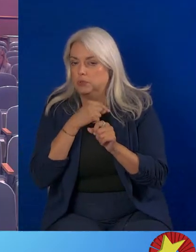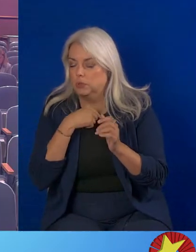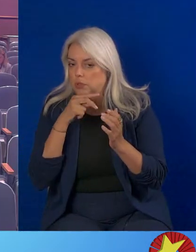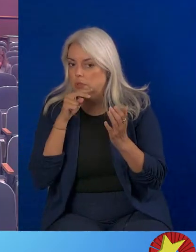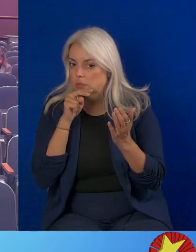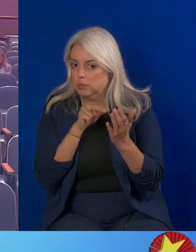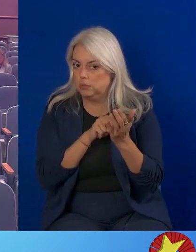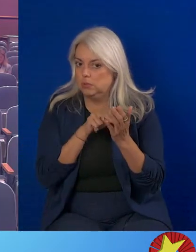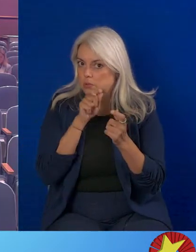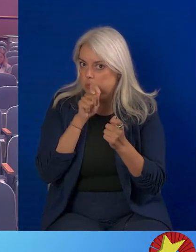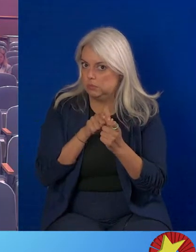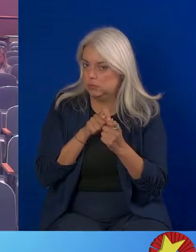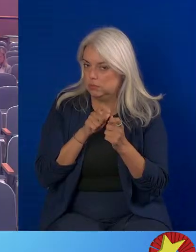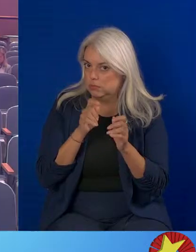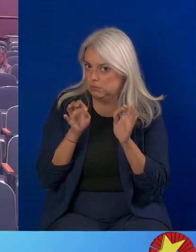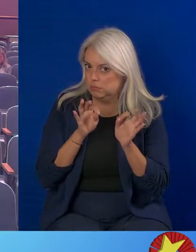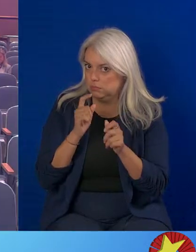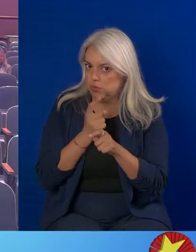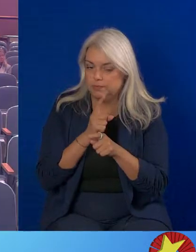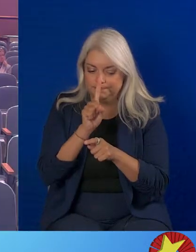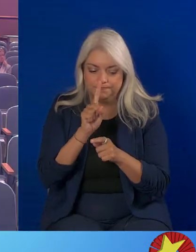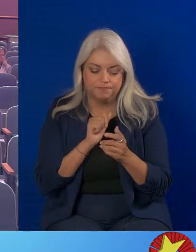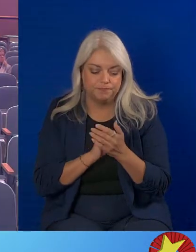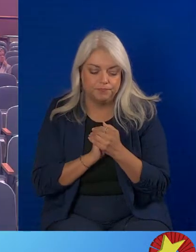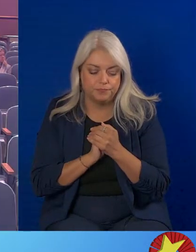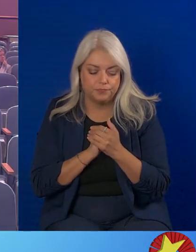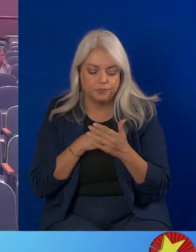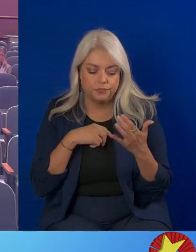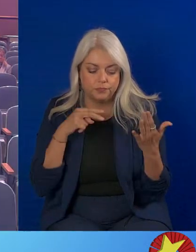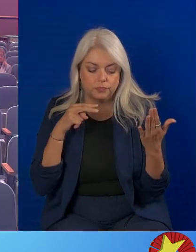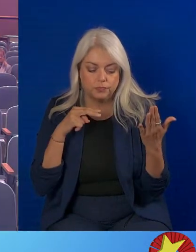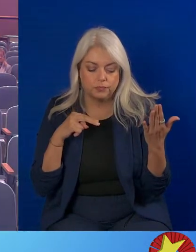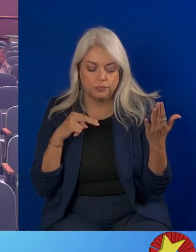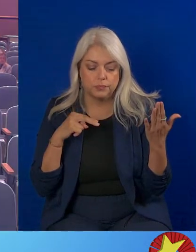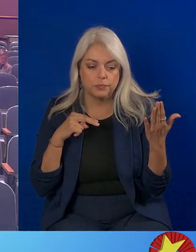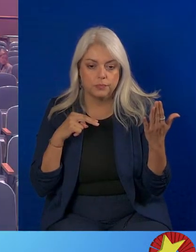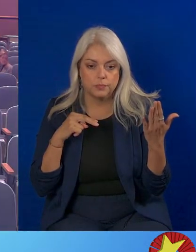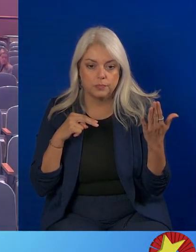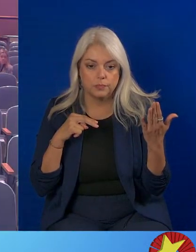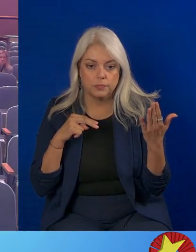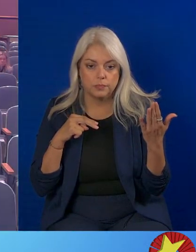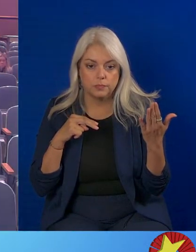I'm accurately restating this. So, what?